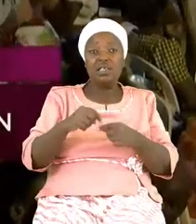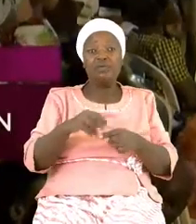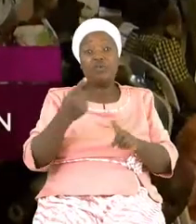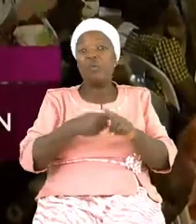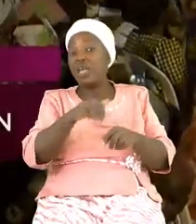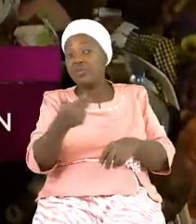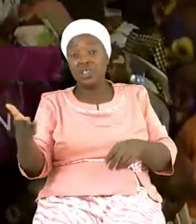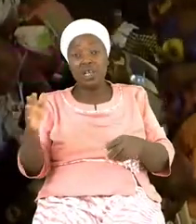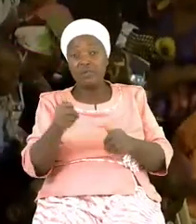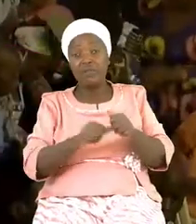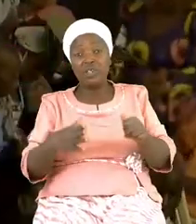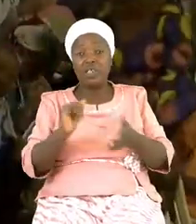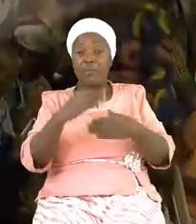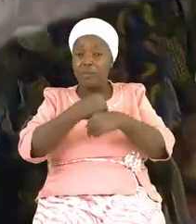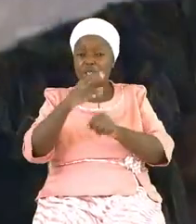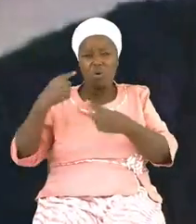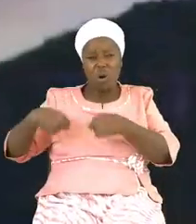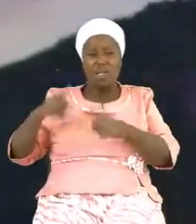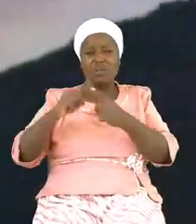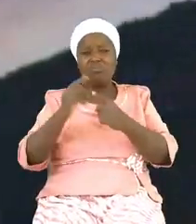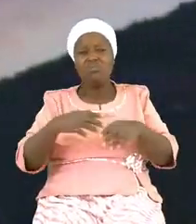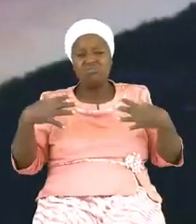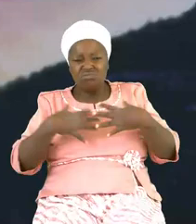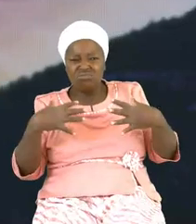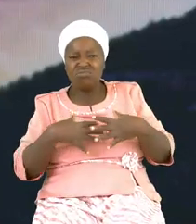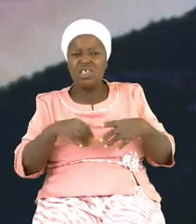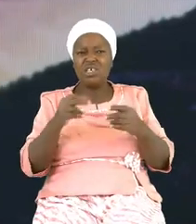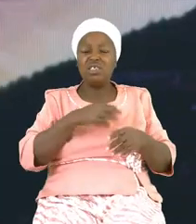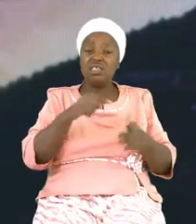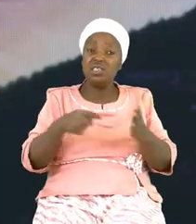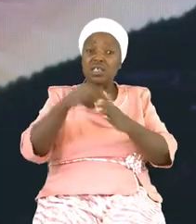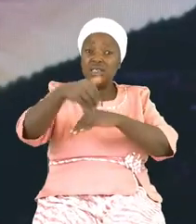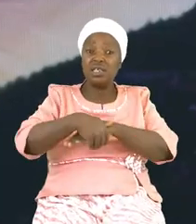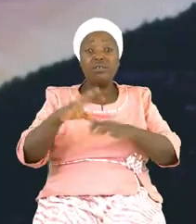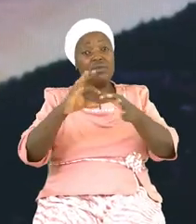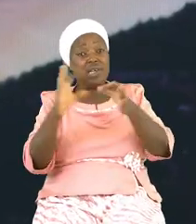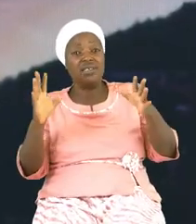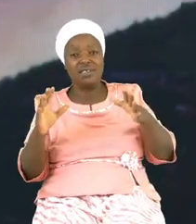your heart to be beating with fear. Tonight, release.